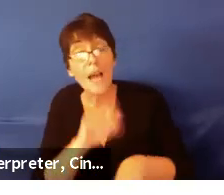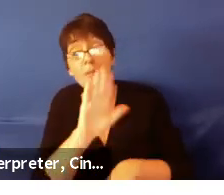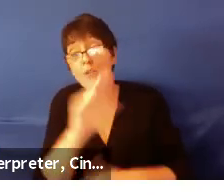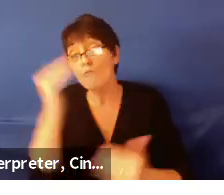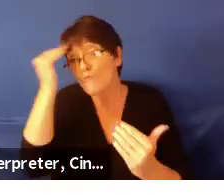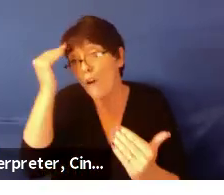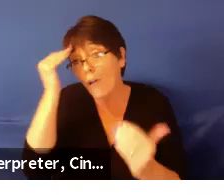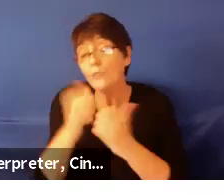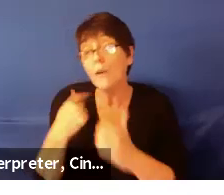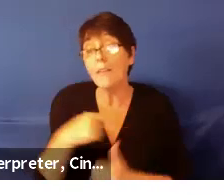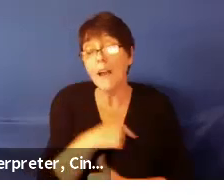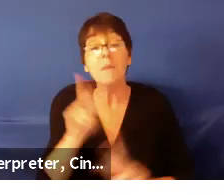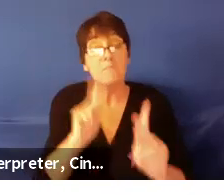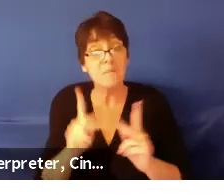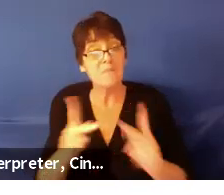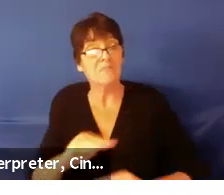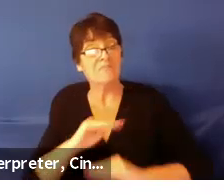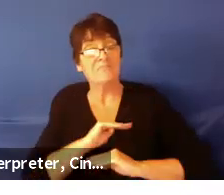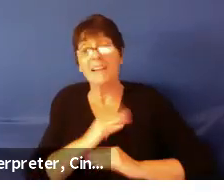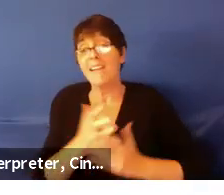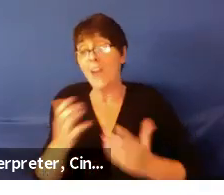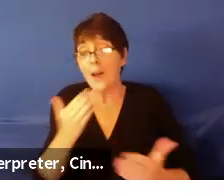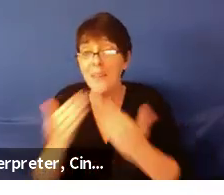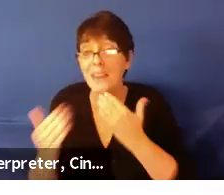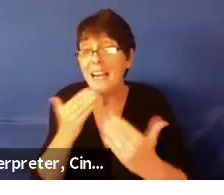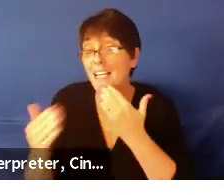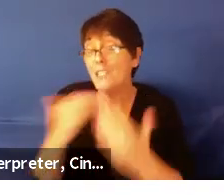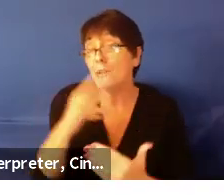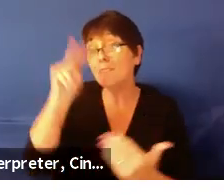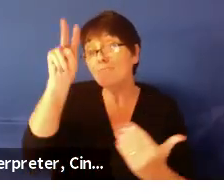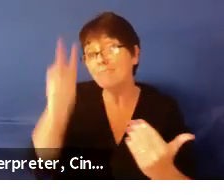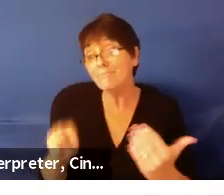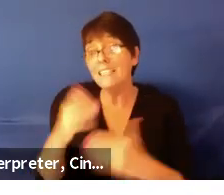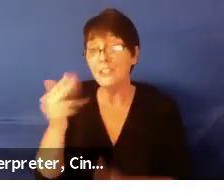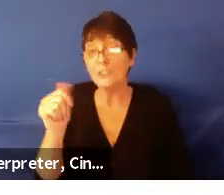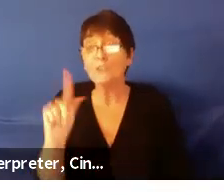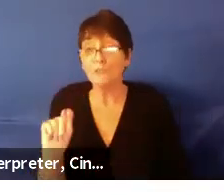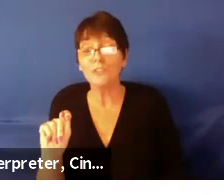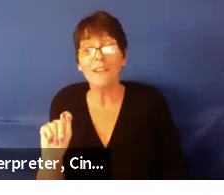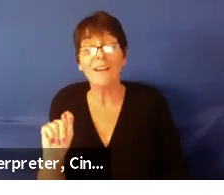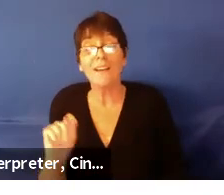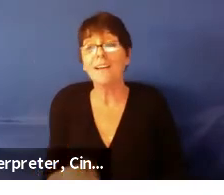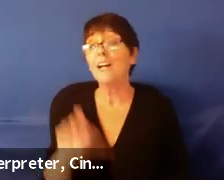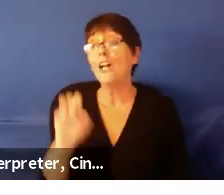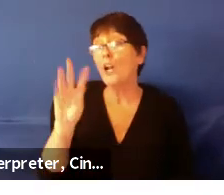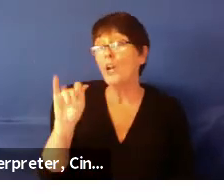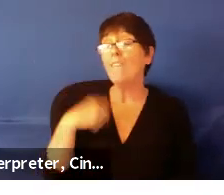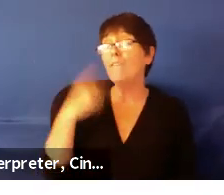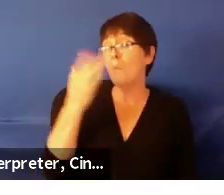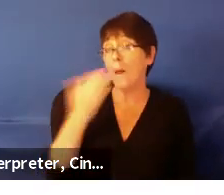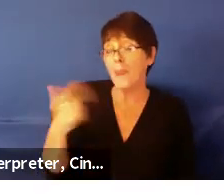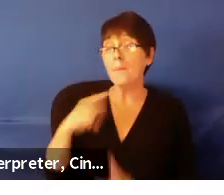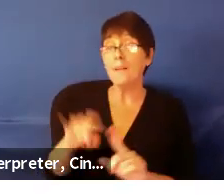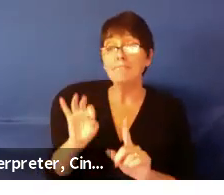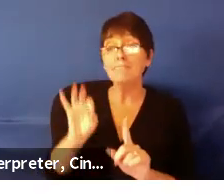think people were very happy and a lot of thanks coming in the chat room. Louis, I just have one thing I wanted to